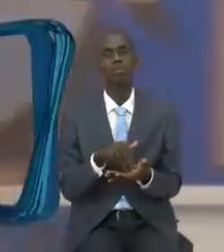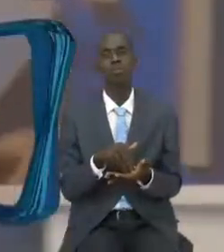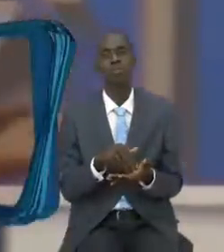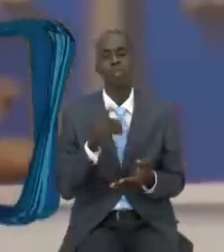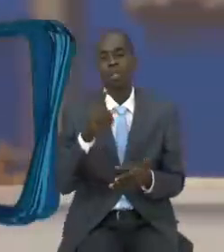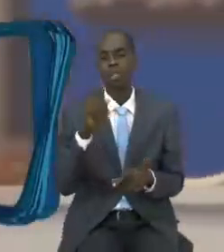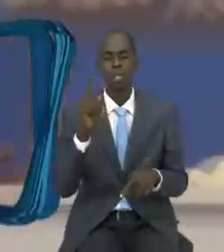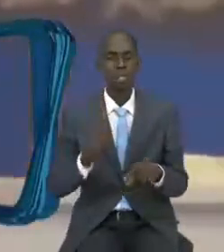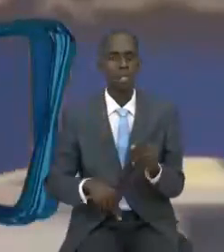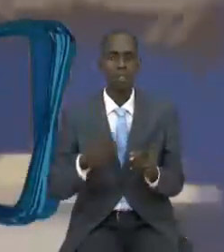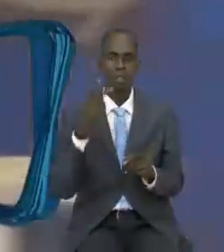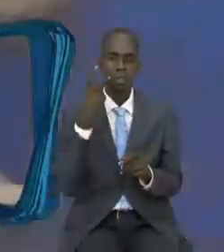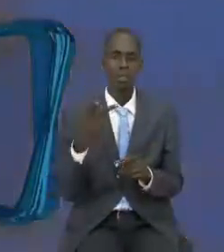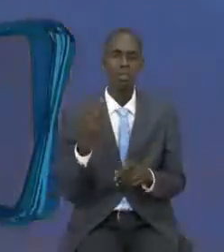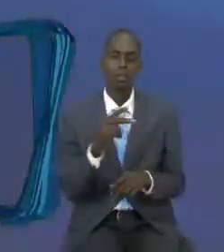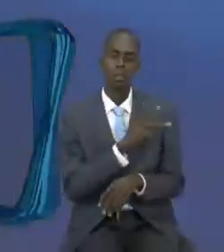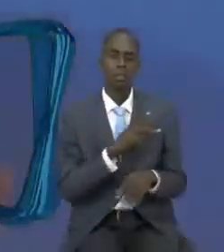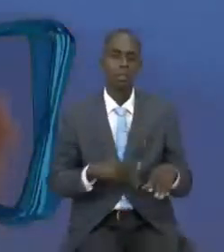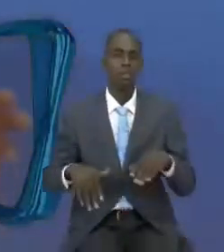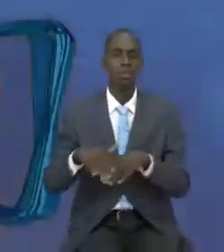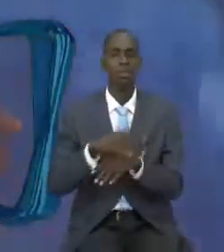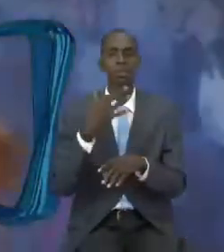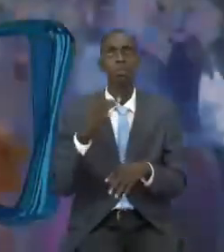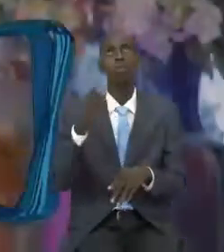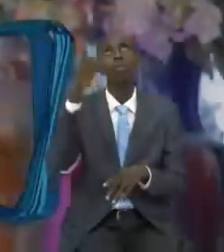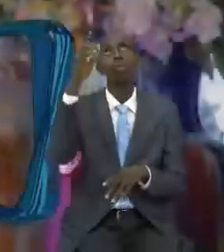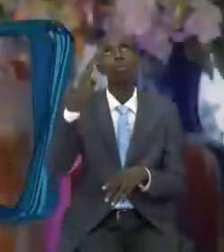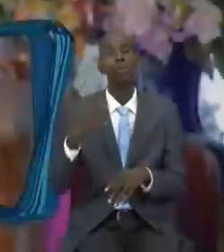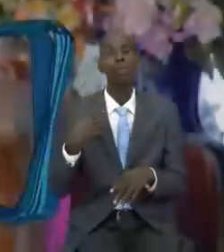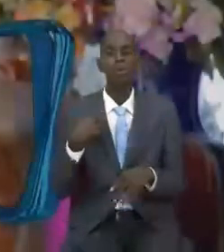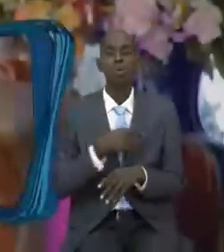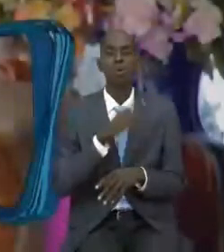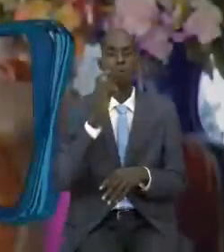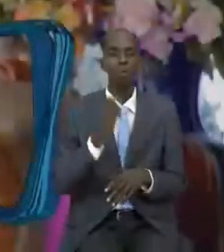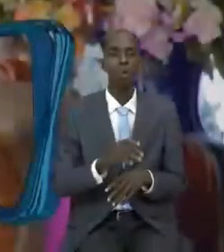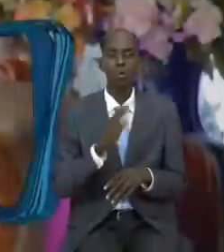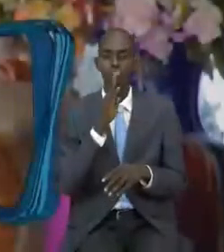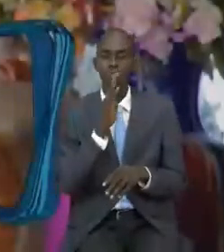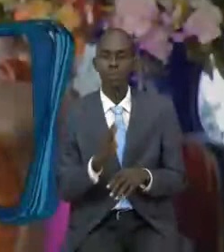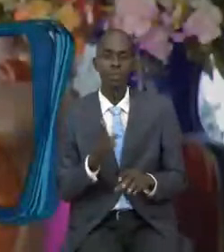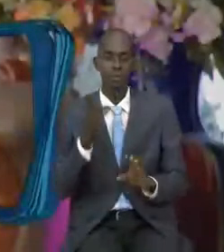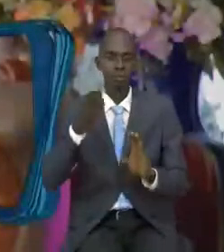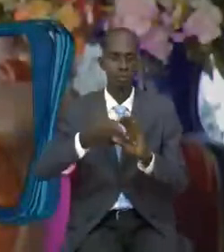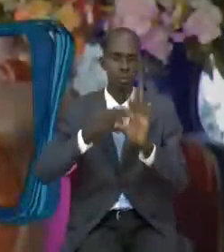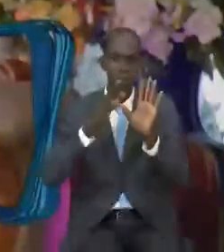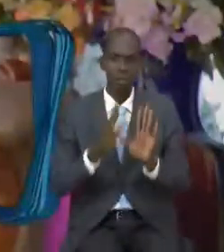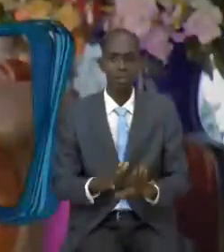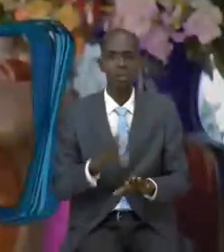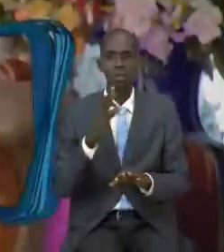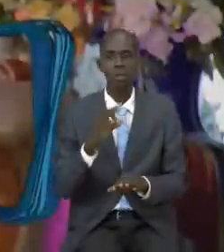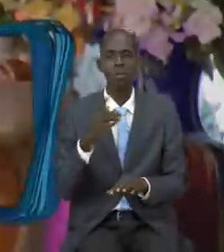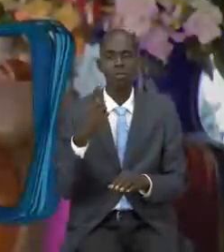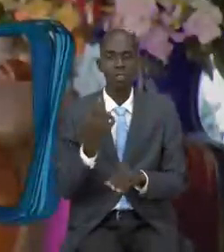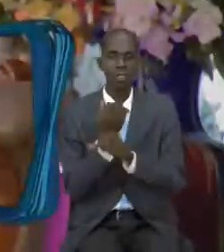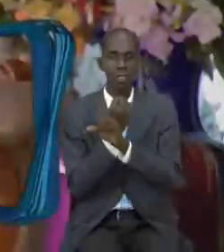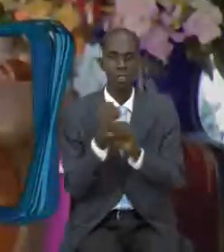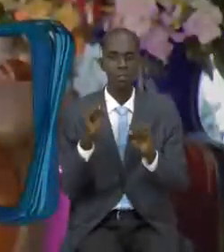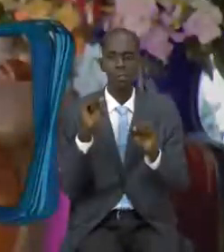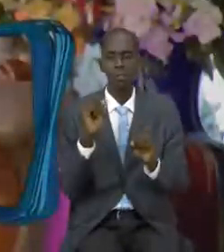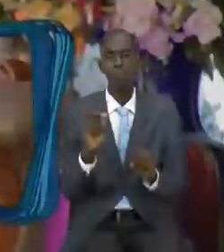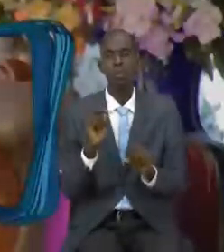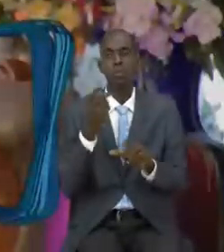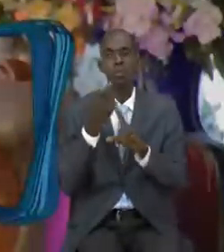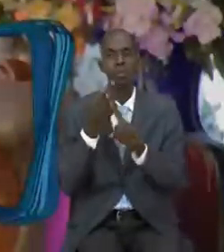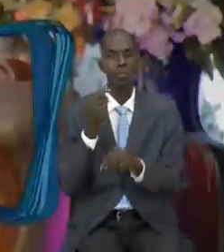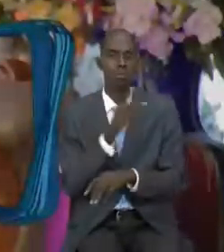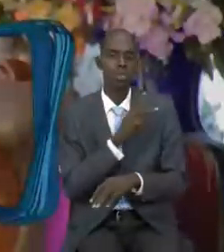cannot see the kingdom of God. We must be partakers of the salvation from the king. We must